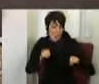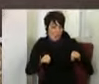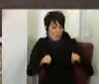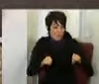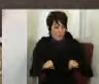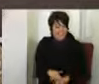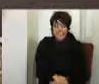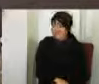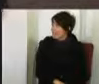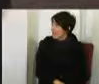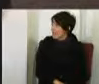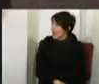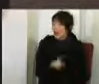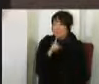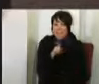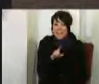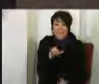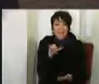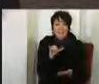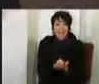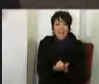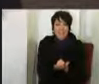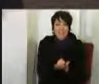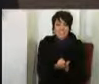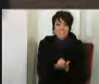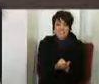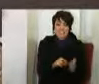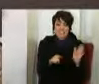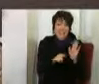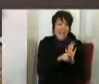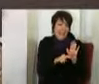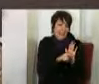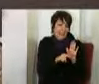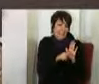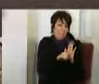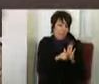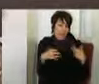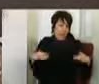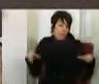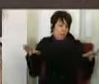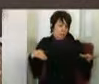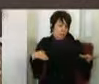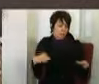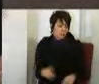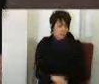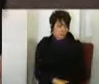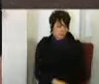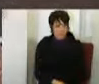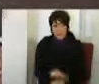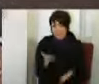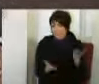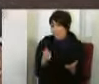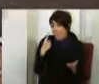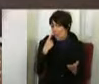angels who perhaps aren't the friends at that time, or perhaps they felt they were being the